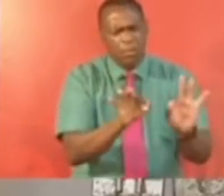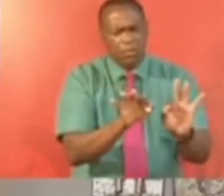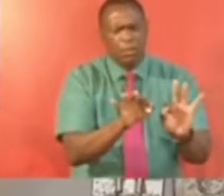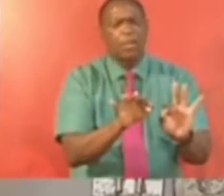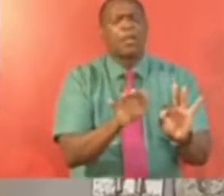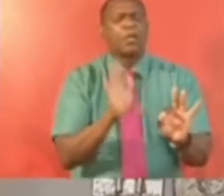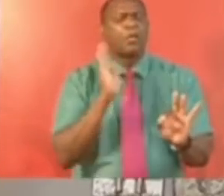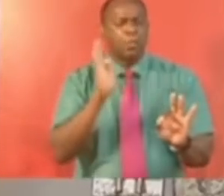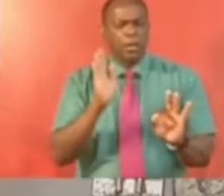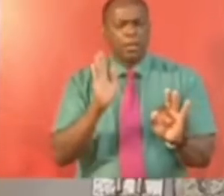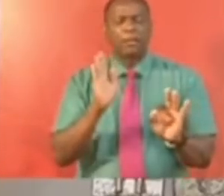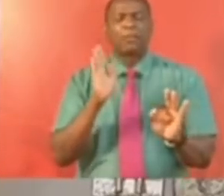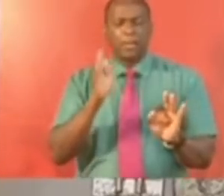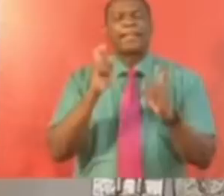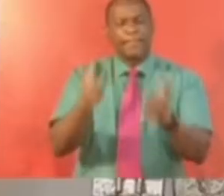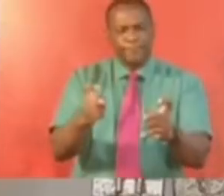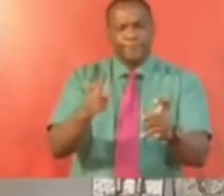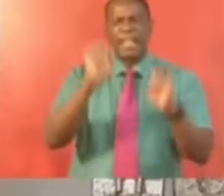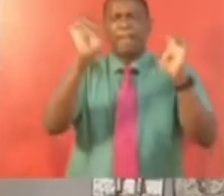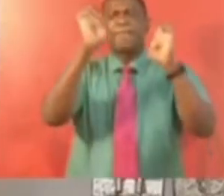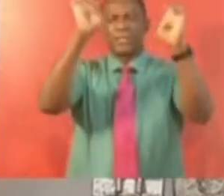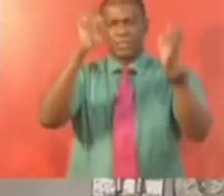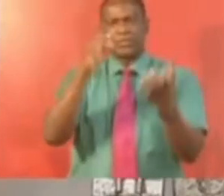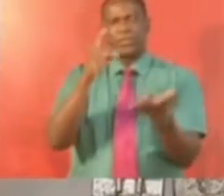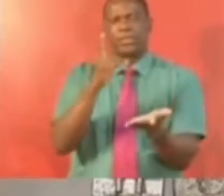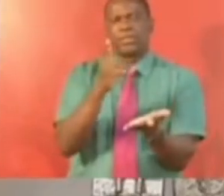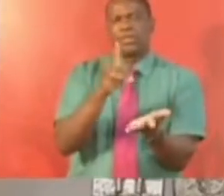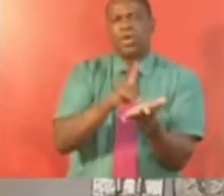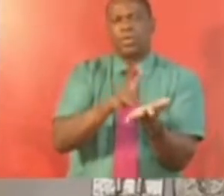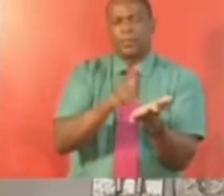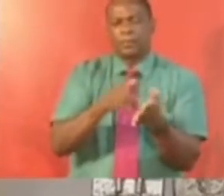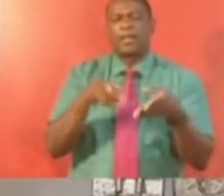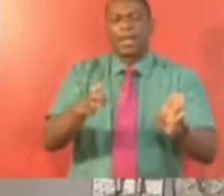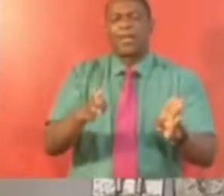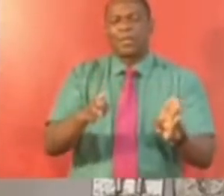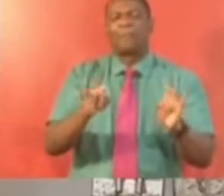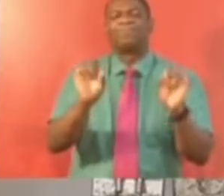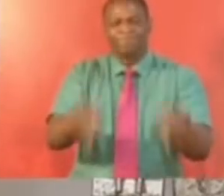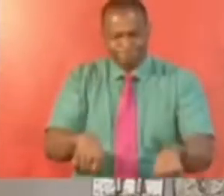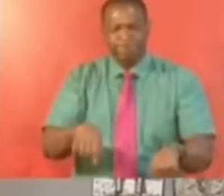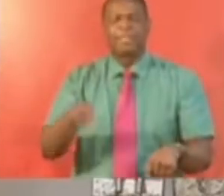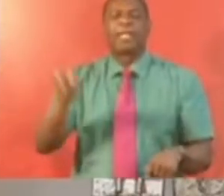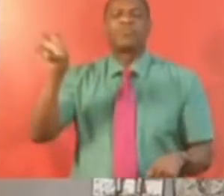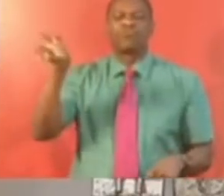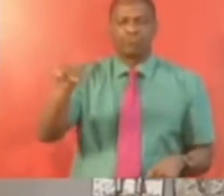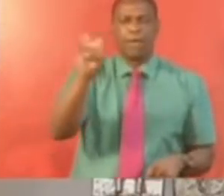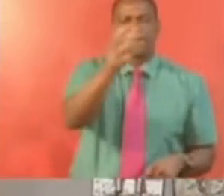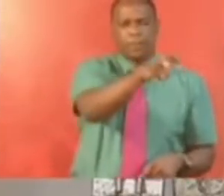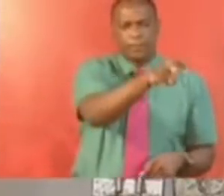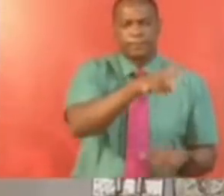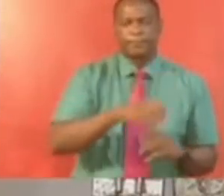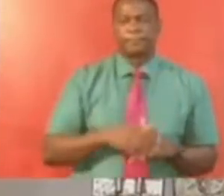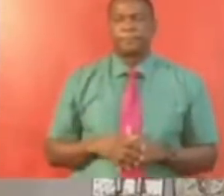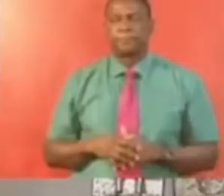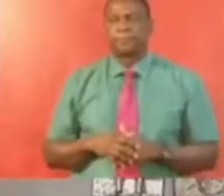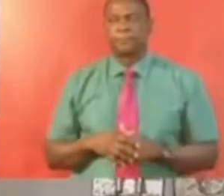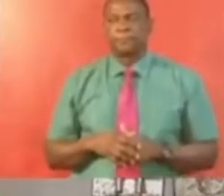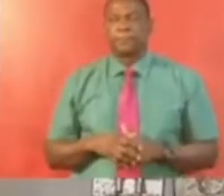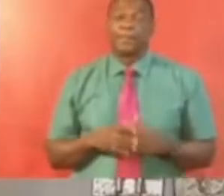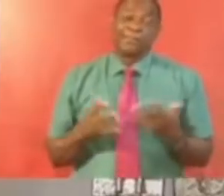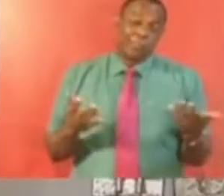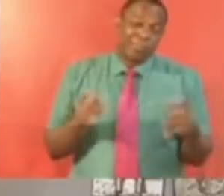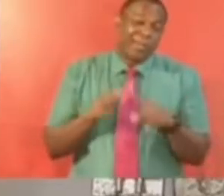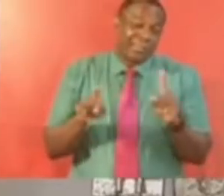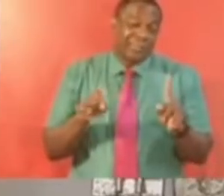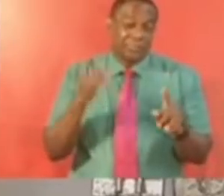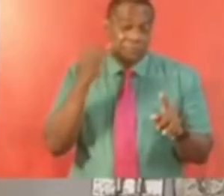them to travel, etc. Those who may be in other countries and their visas of those countries expired, well, unfortunately, you have to follow the